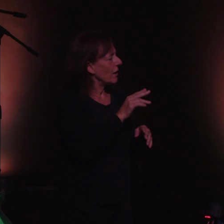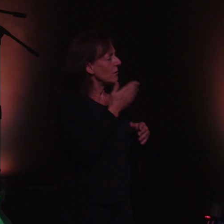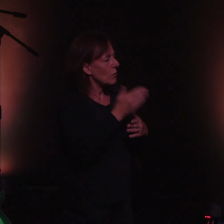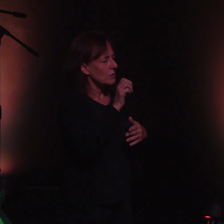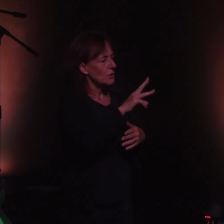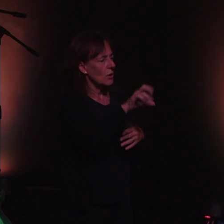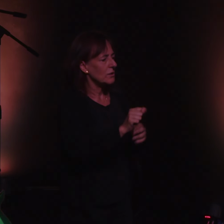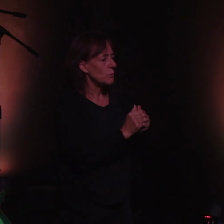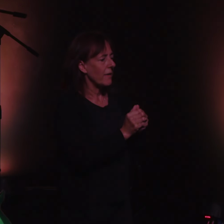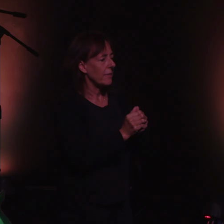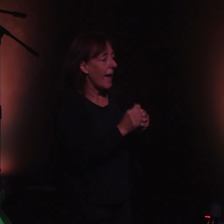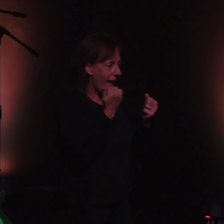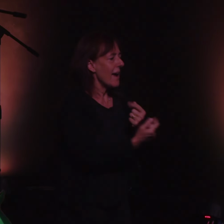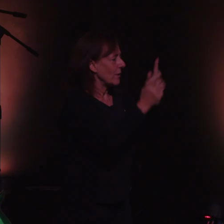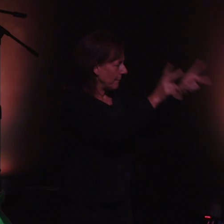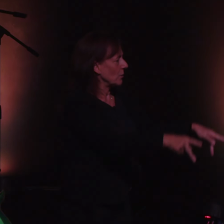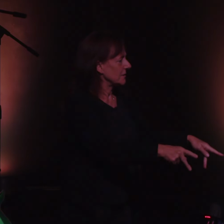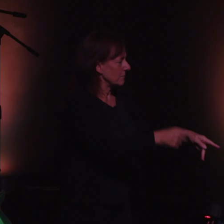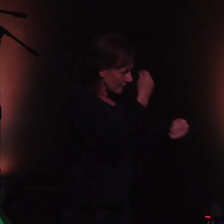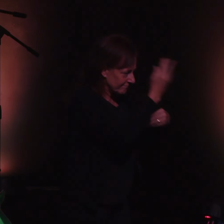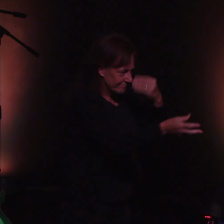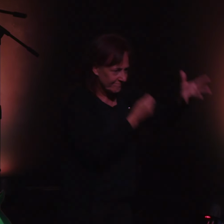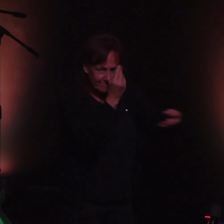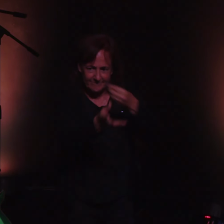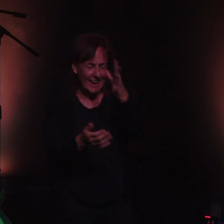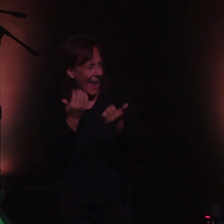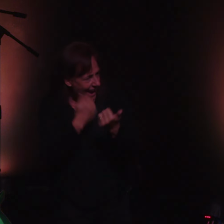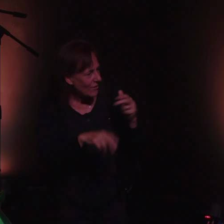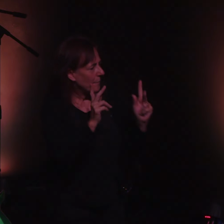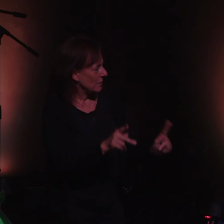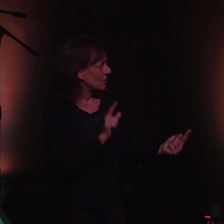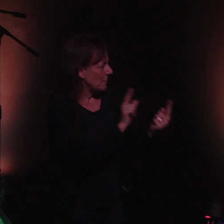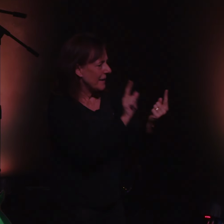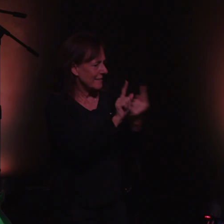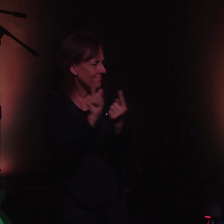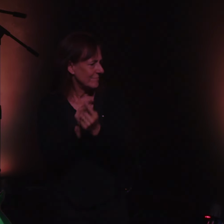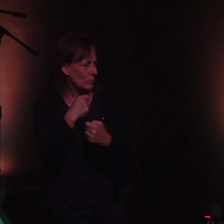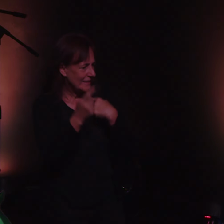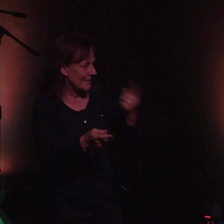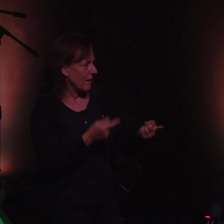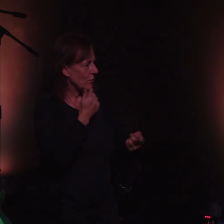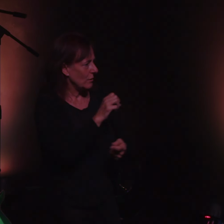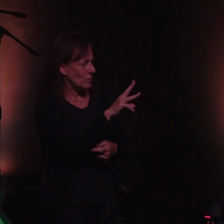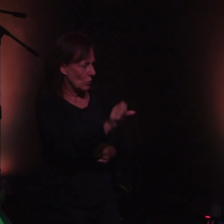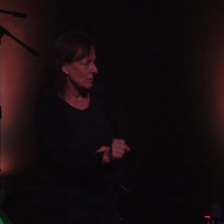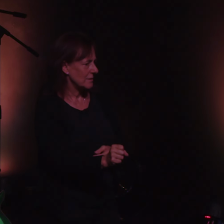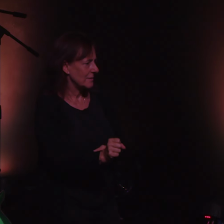Jesus with? Every single last person we come in contact with.